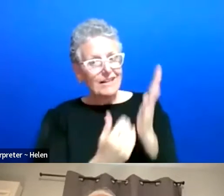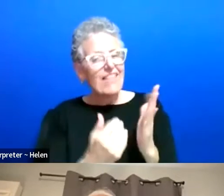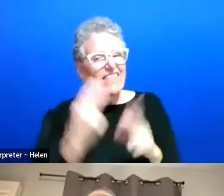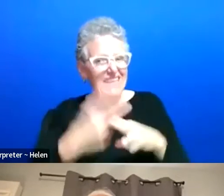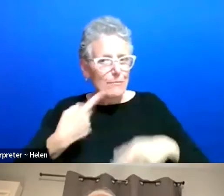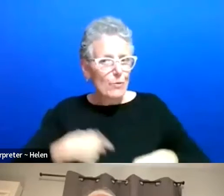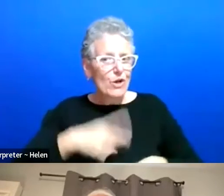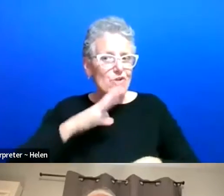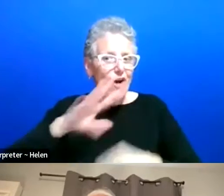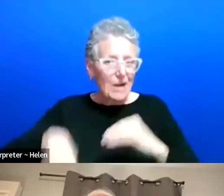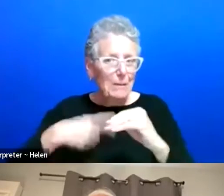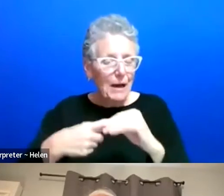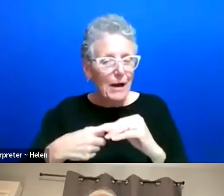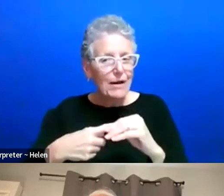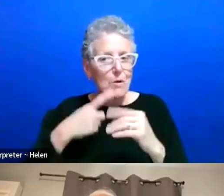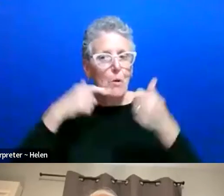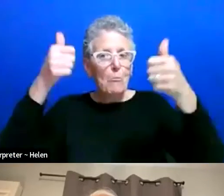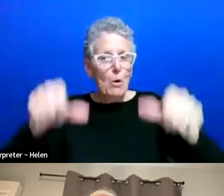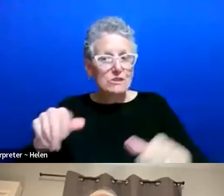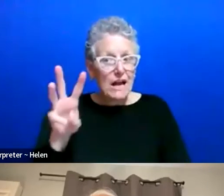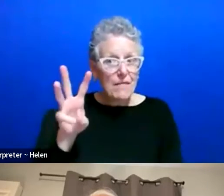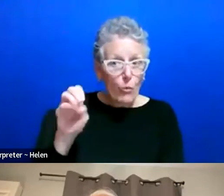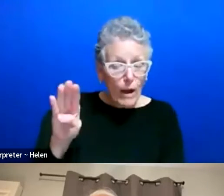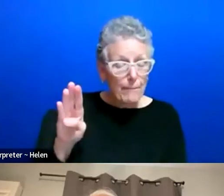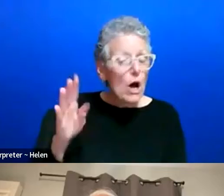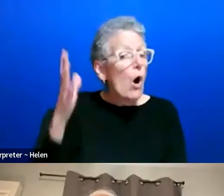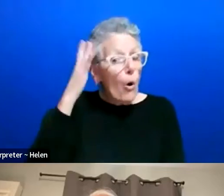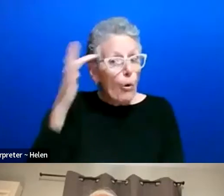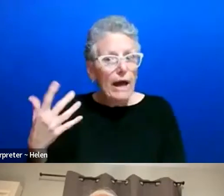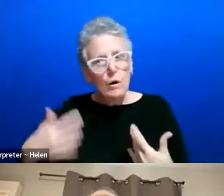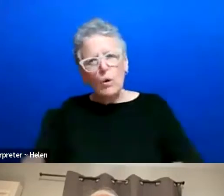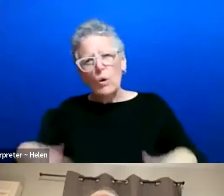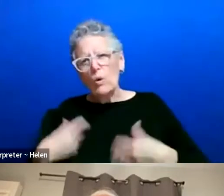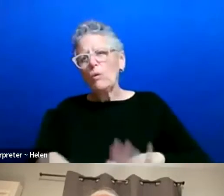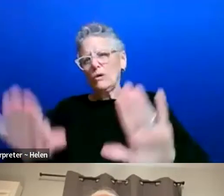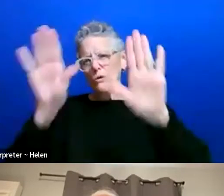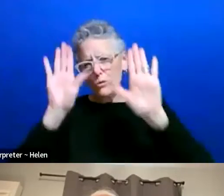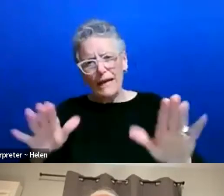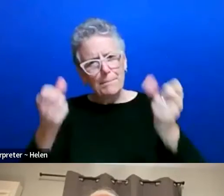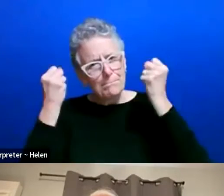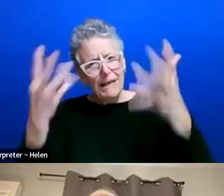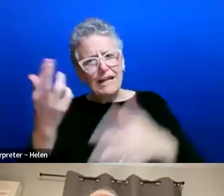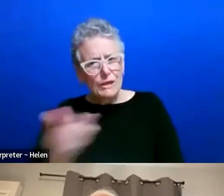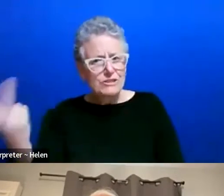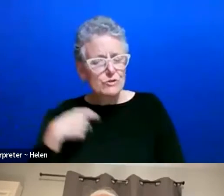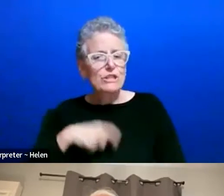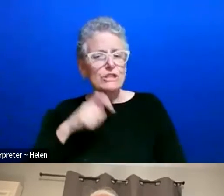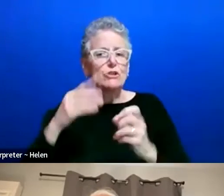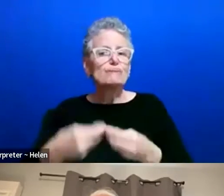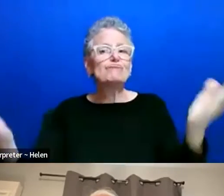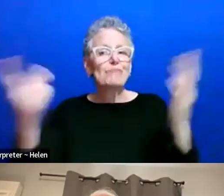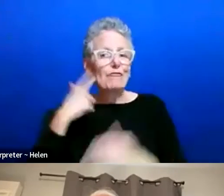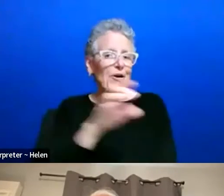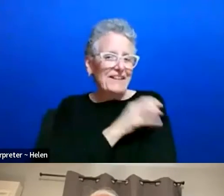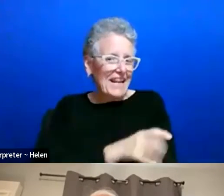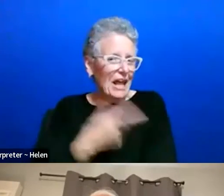about and post it on the website, because that's a great amount of resources that we should like hand out in clinic.